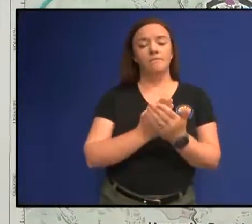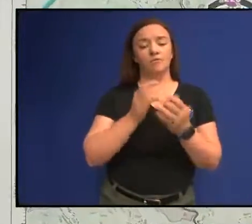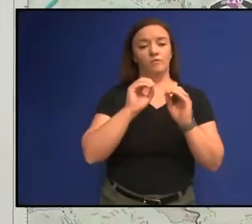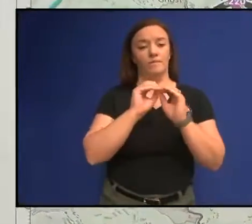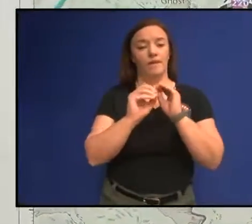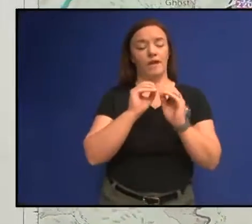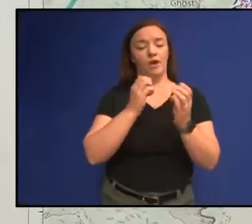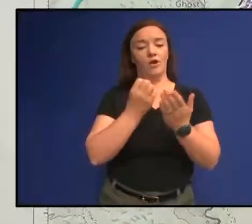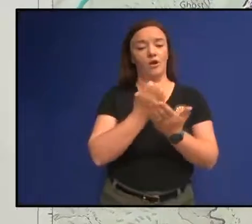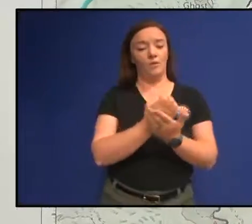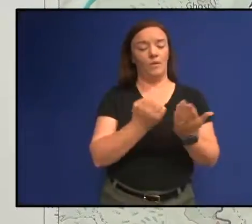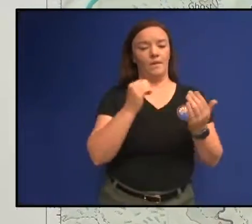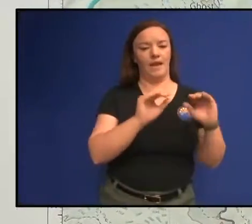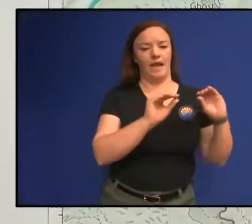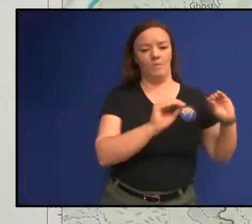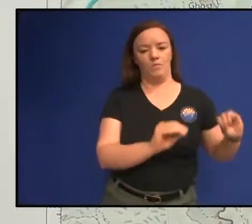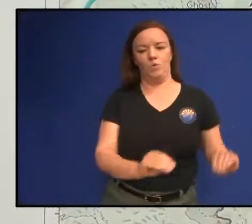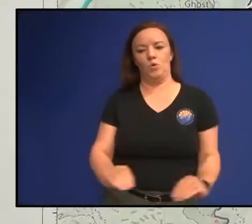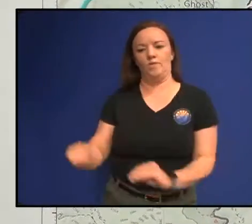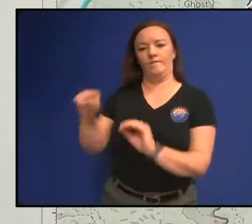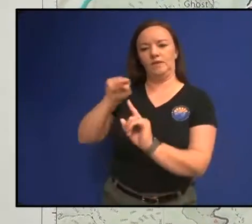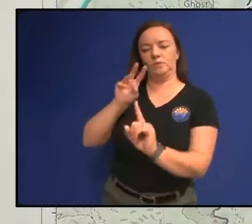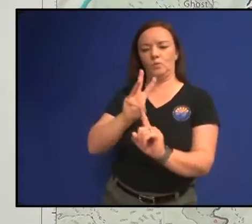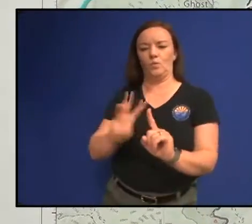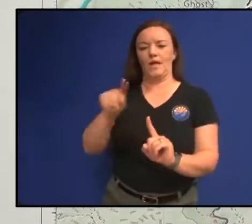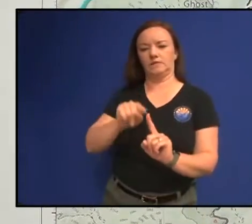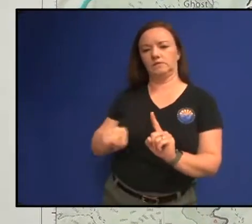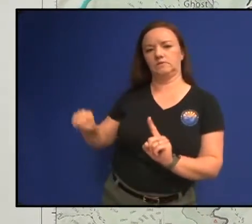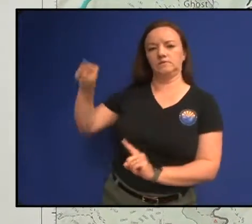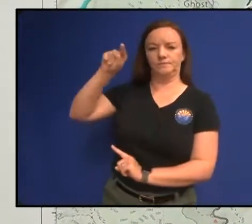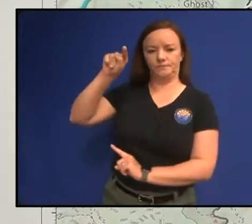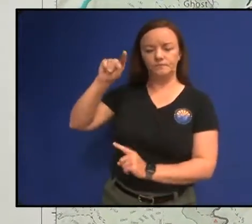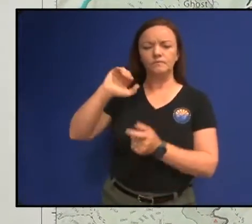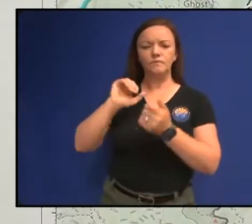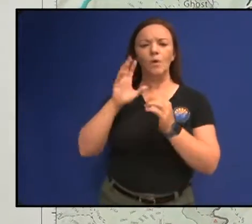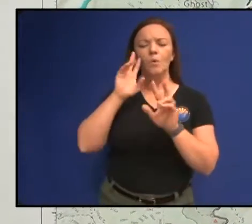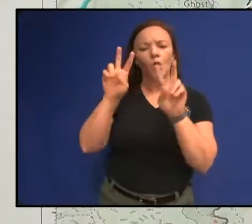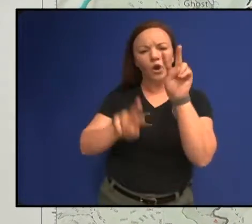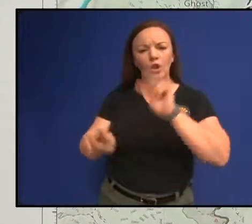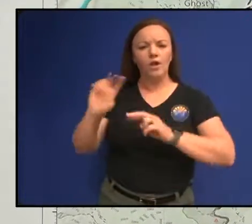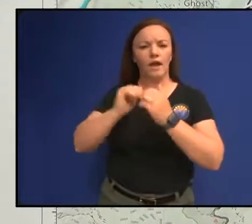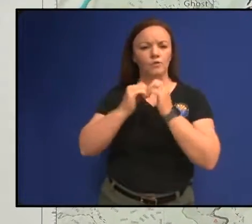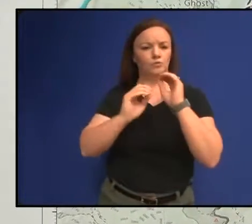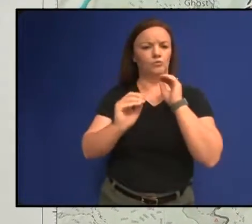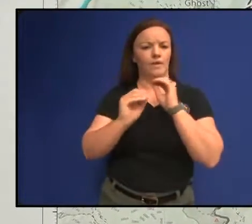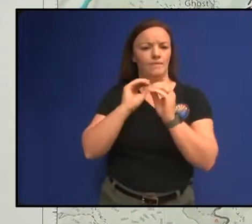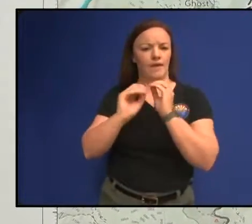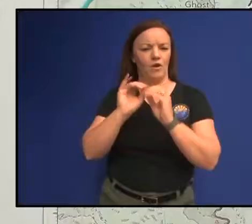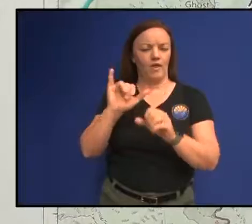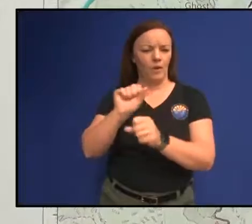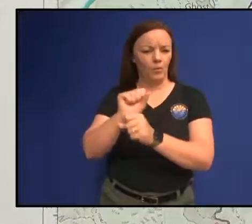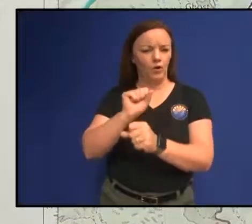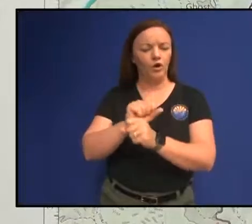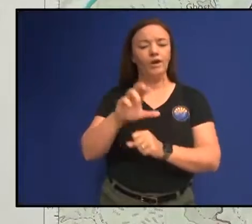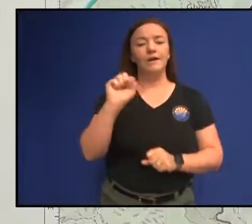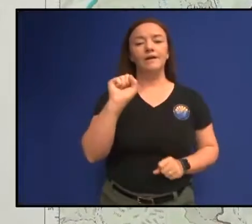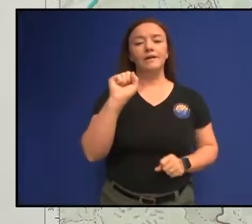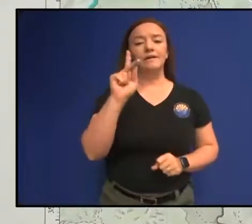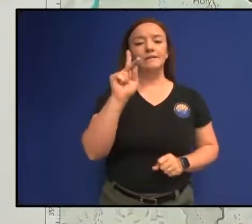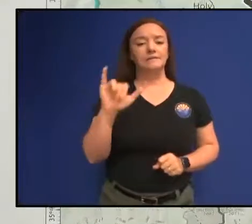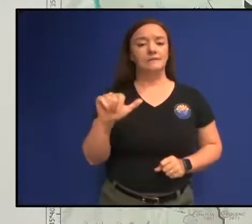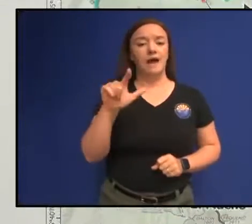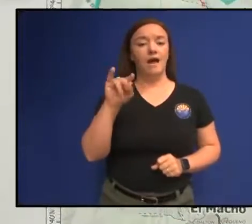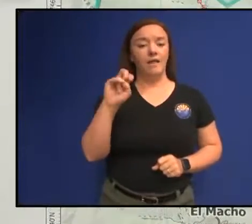to the west side. So they're going to start looking at how do they repair a lot of the work that was done. The Skyline Trail is a